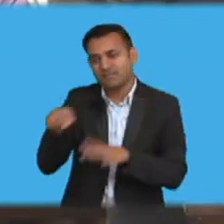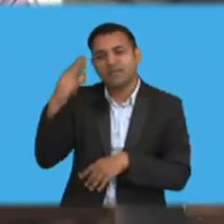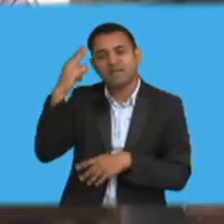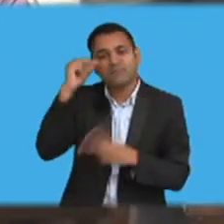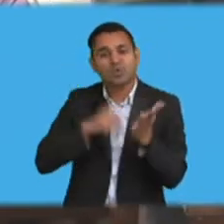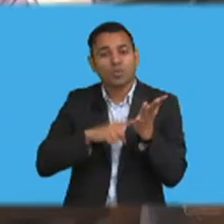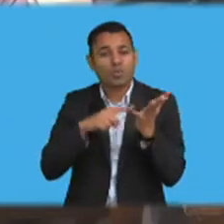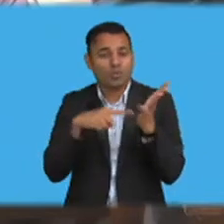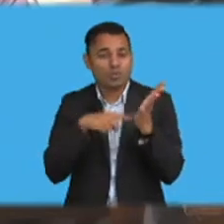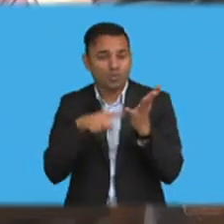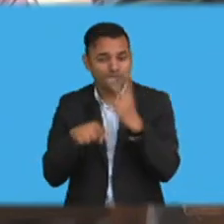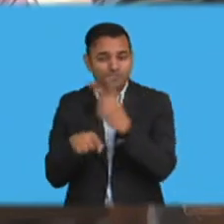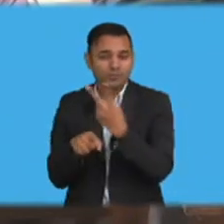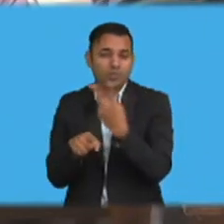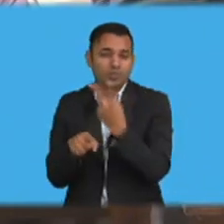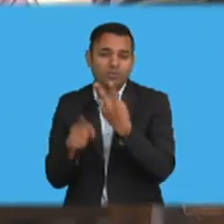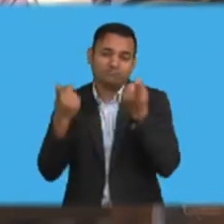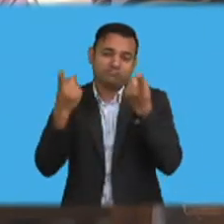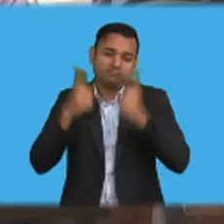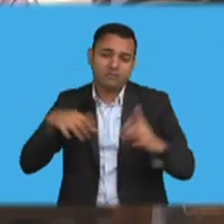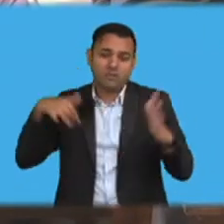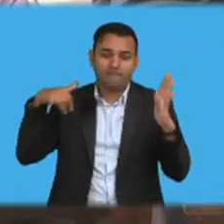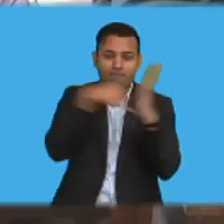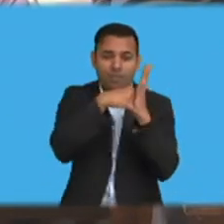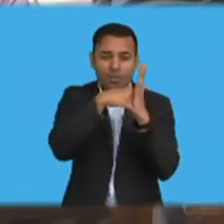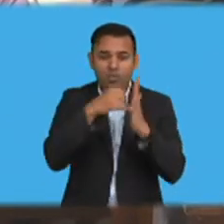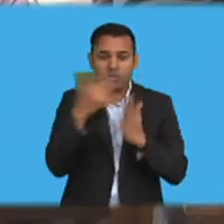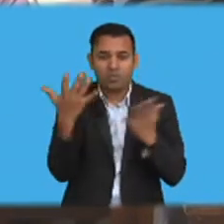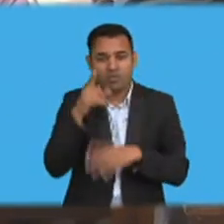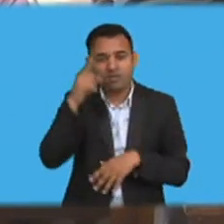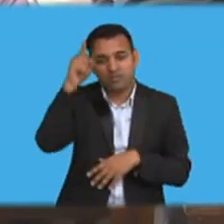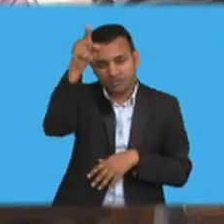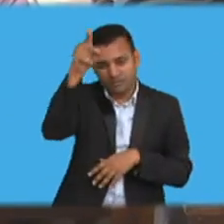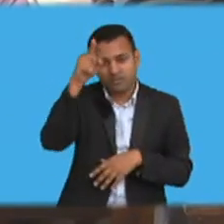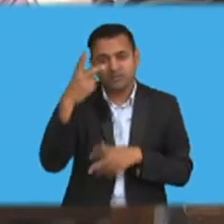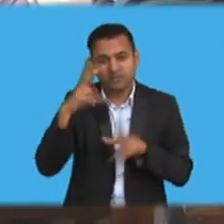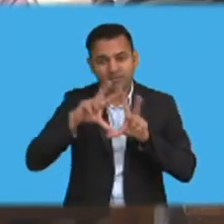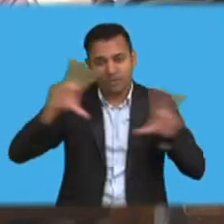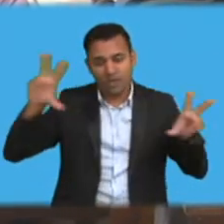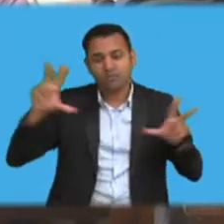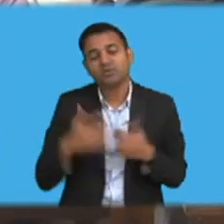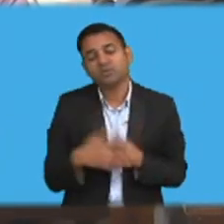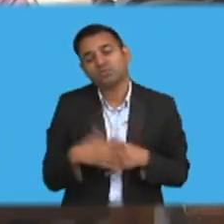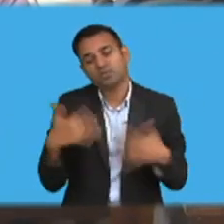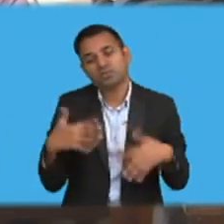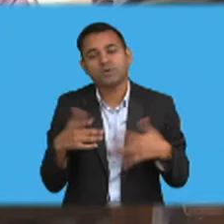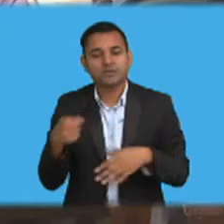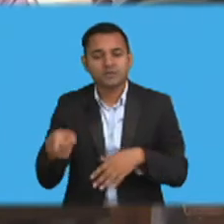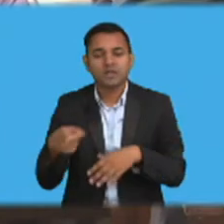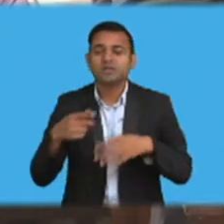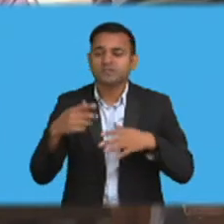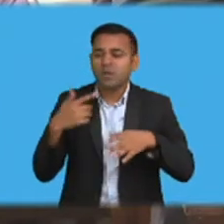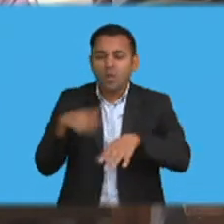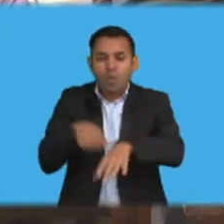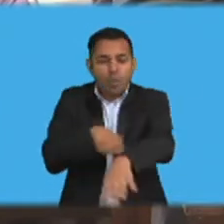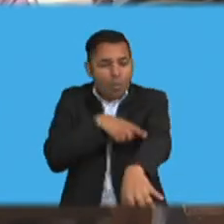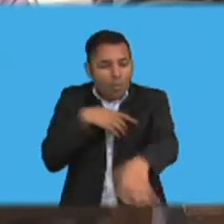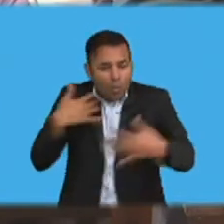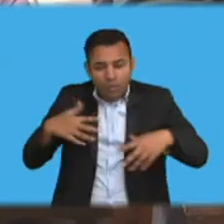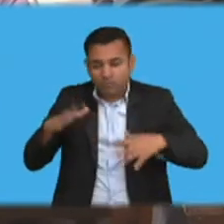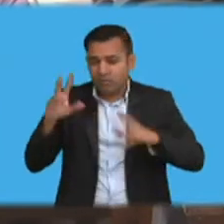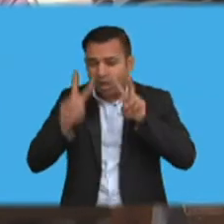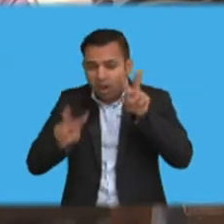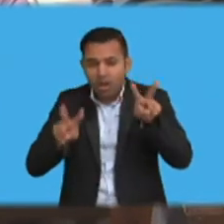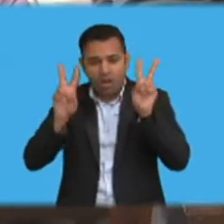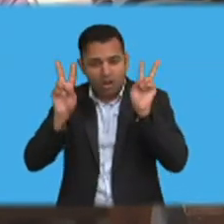Also, I wish to commend the tireless efforts of the search and rescue parties comprised of the Fiji Police Force, the